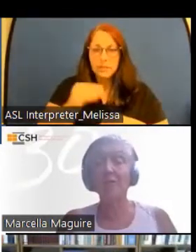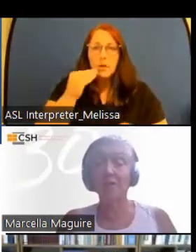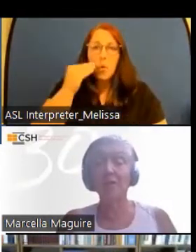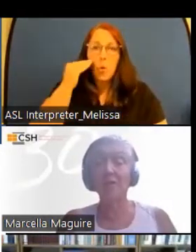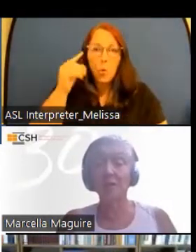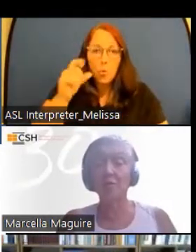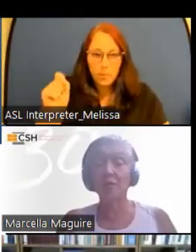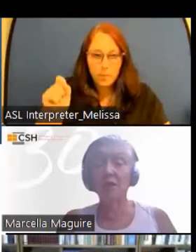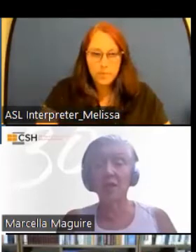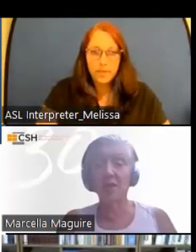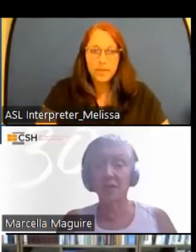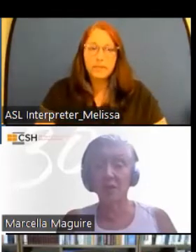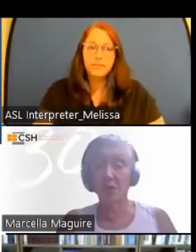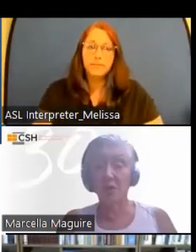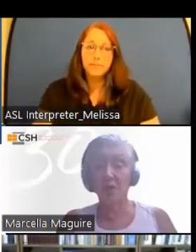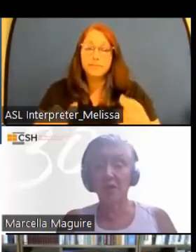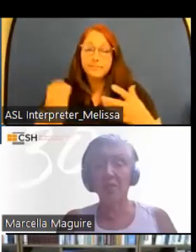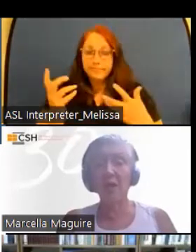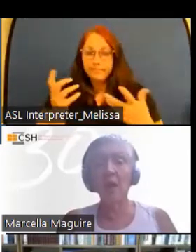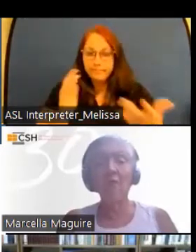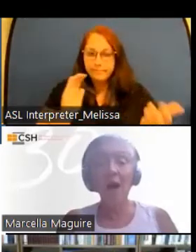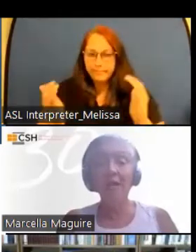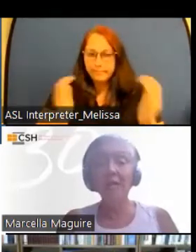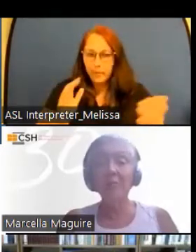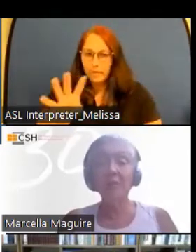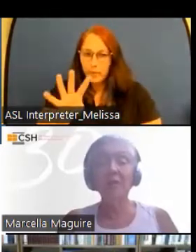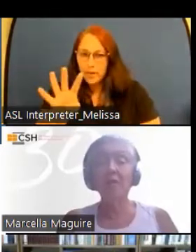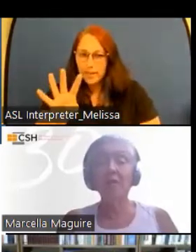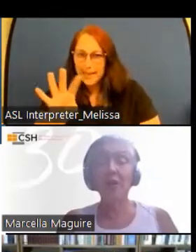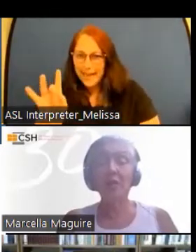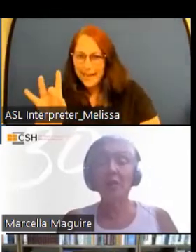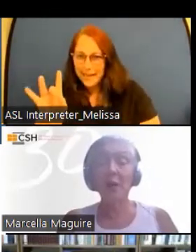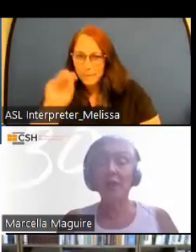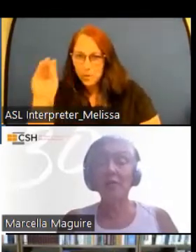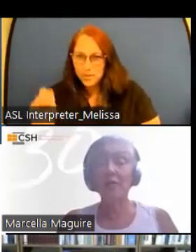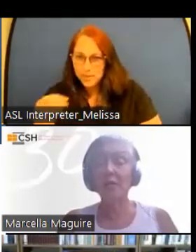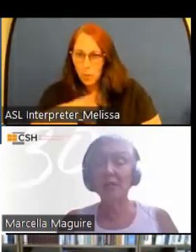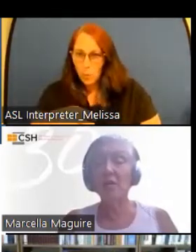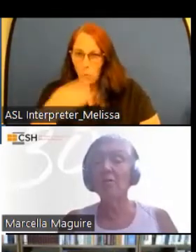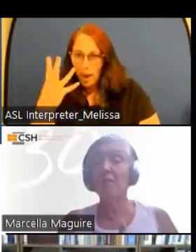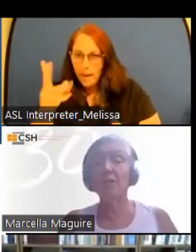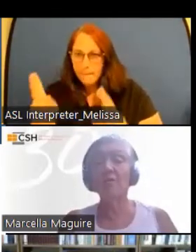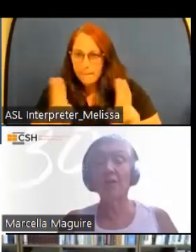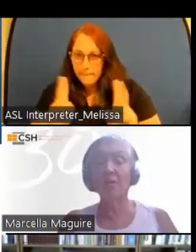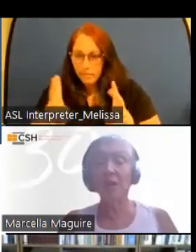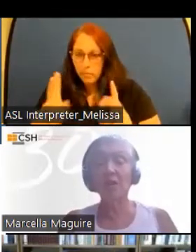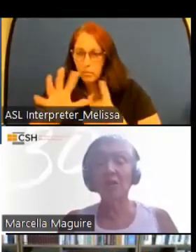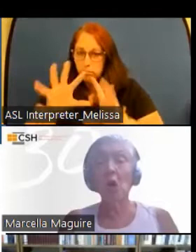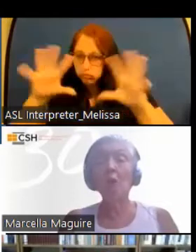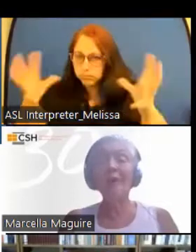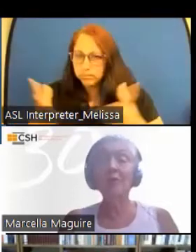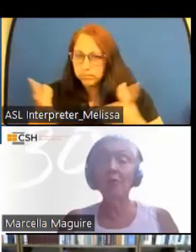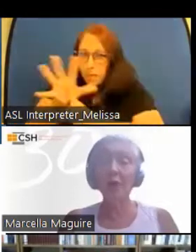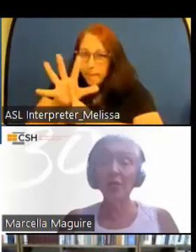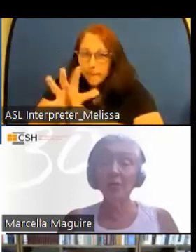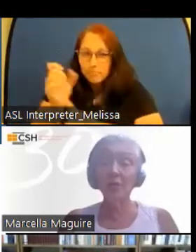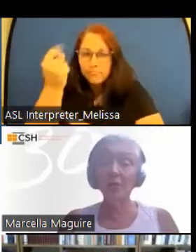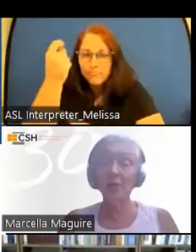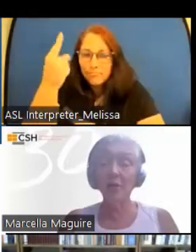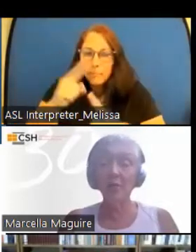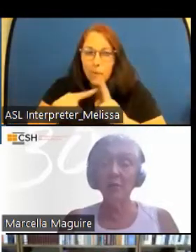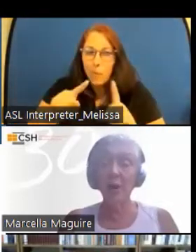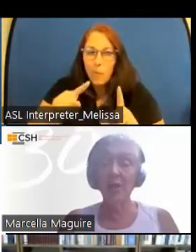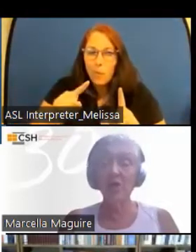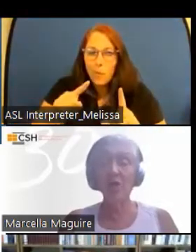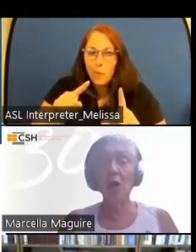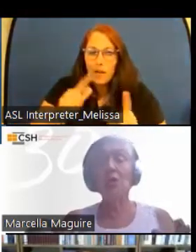target the unique needs of these communities. Finally, people identifying as Hispanic or Latino, they can be of any race, or about 23% of the